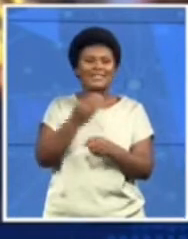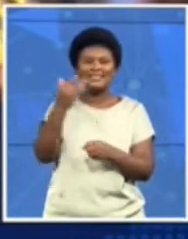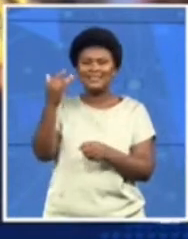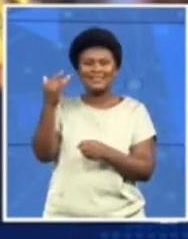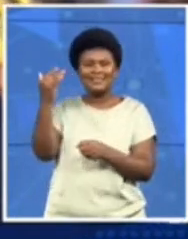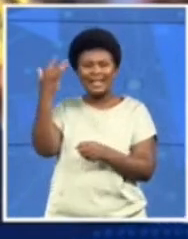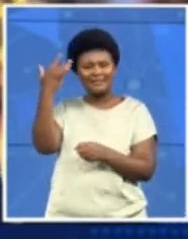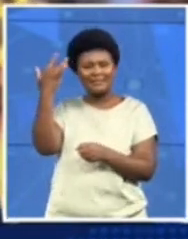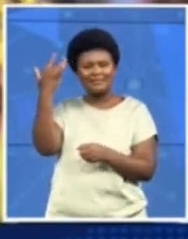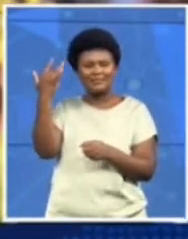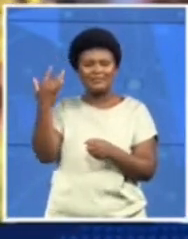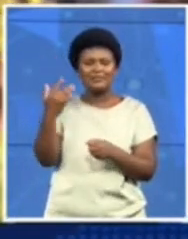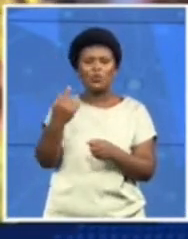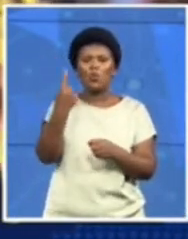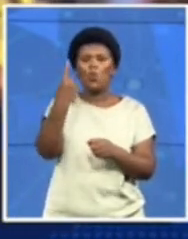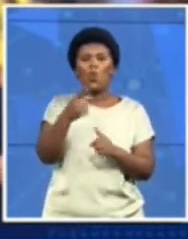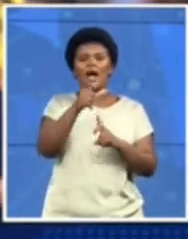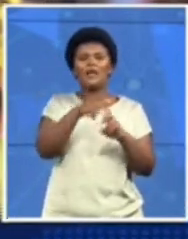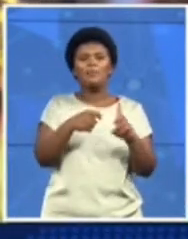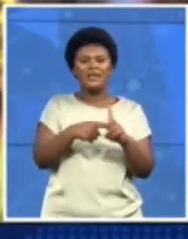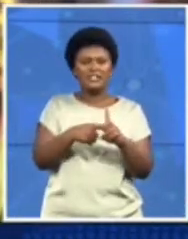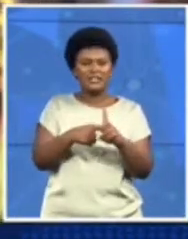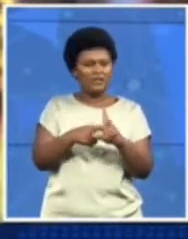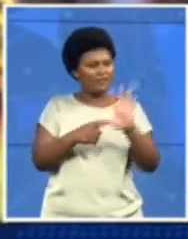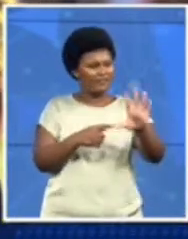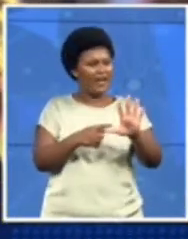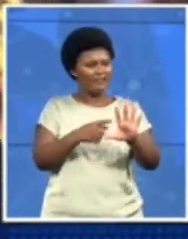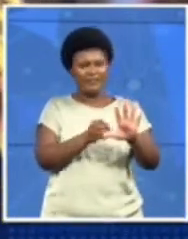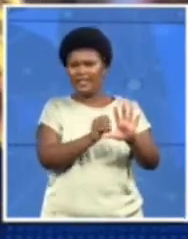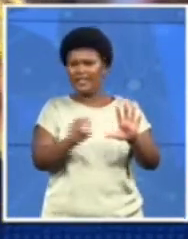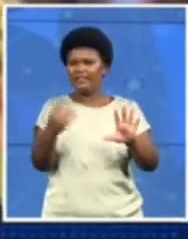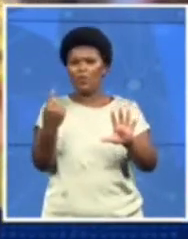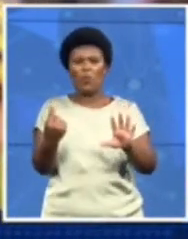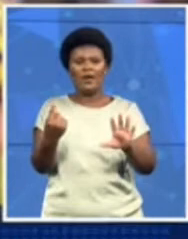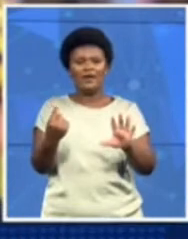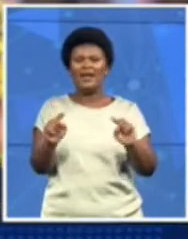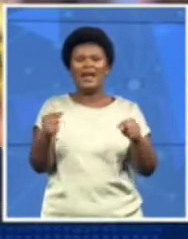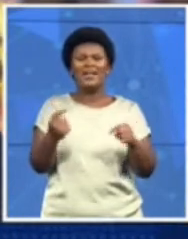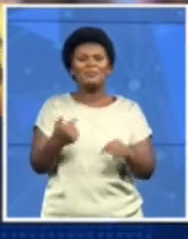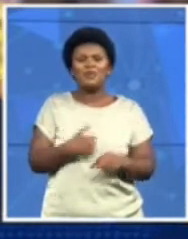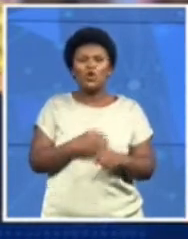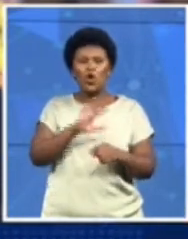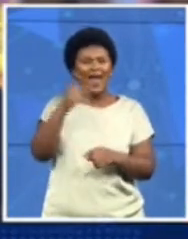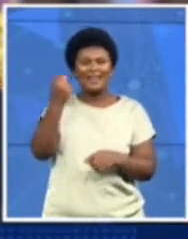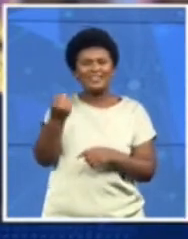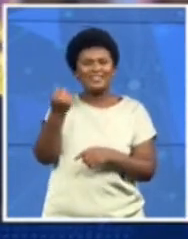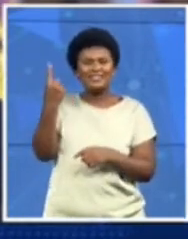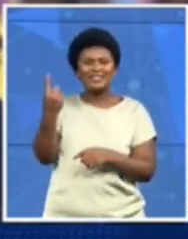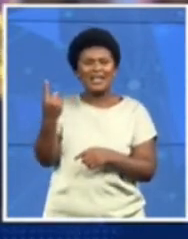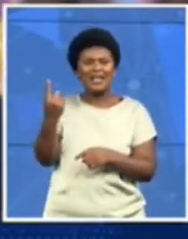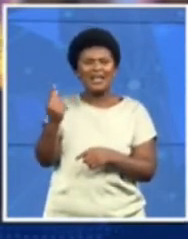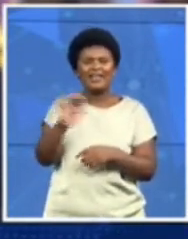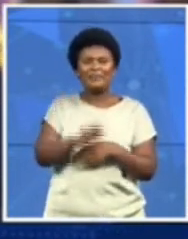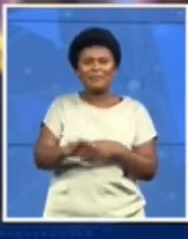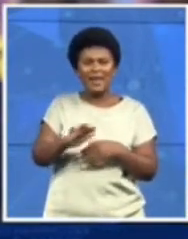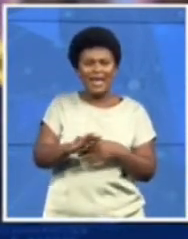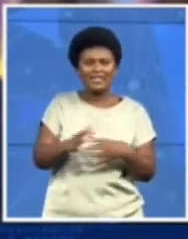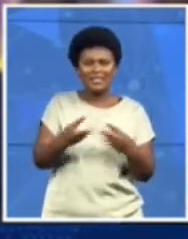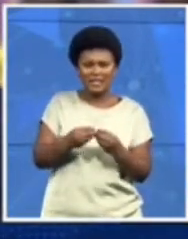five counts. You understand? I could not even understand. We will be placed in possession of a charge sheet as well, because